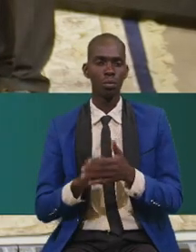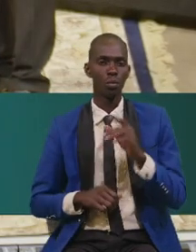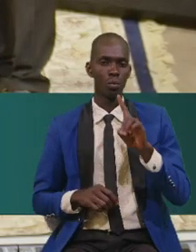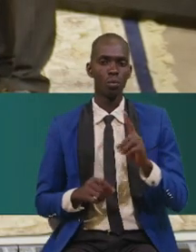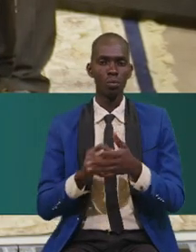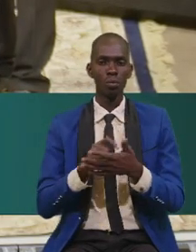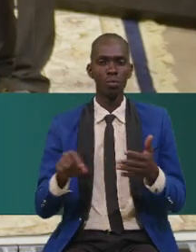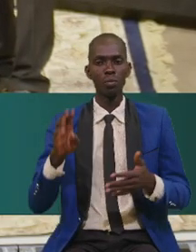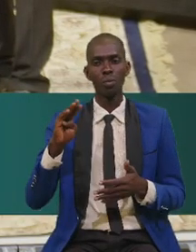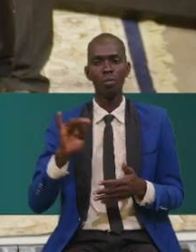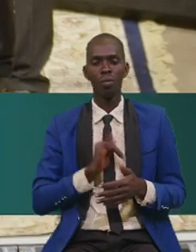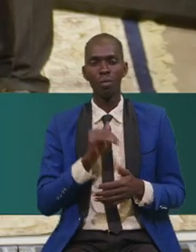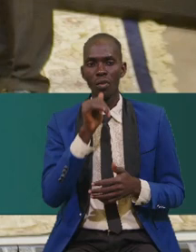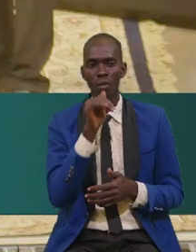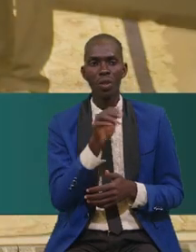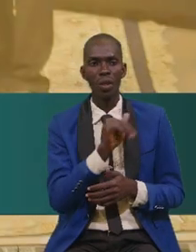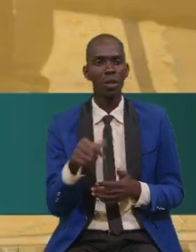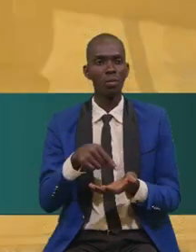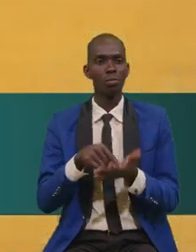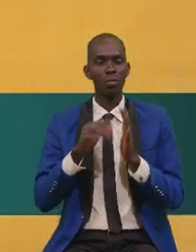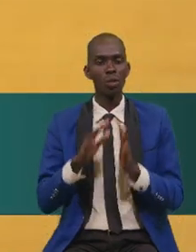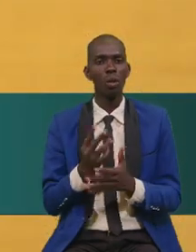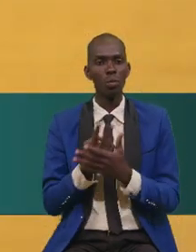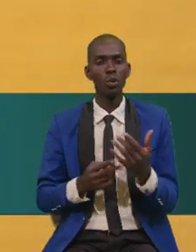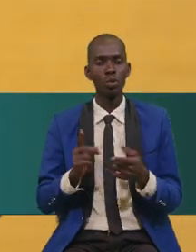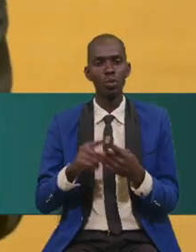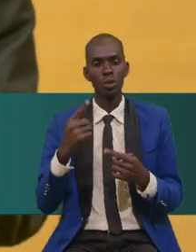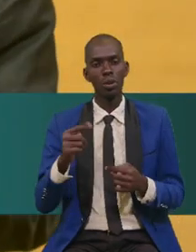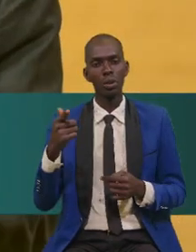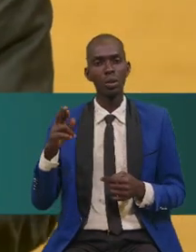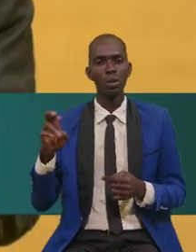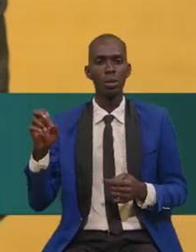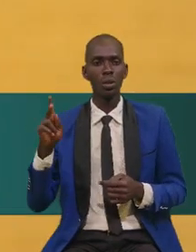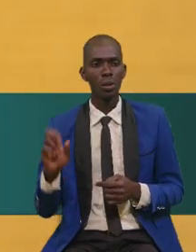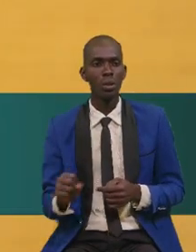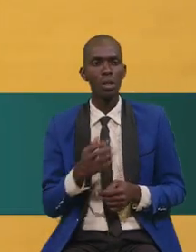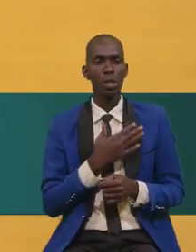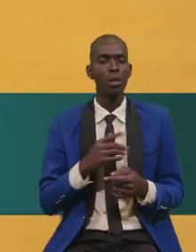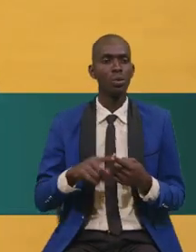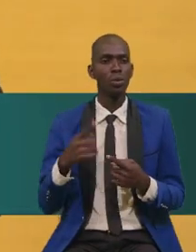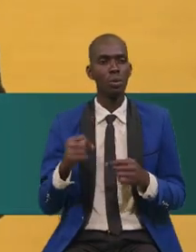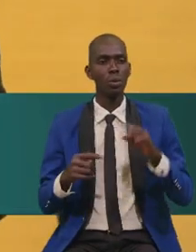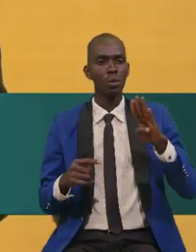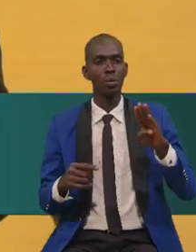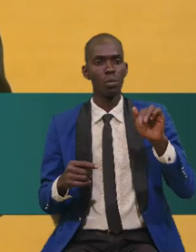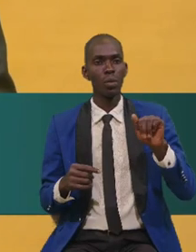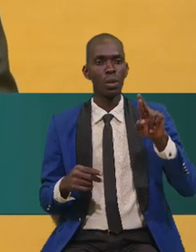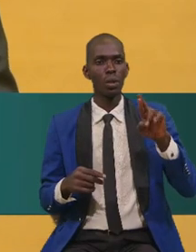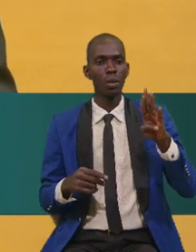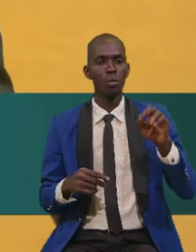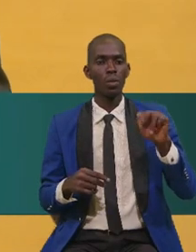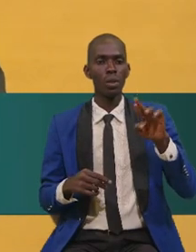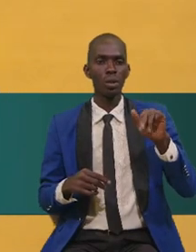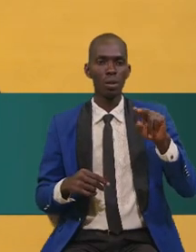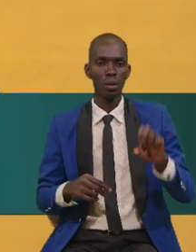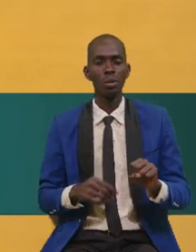the Greeks and to the barbarians, both to the wise and to the unwise. Then in verse 15, it